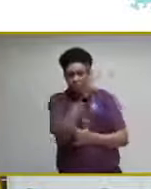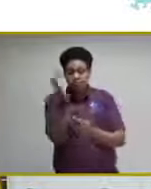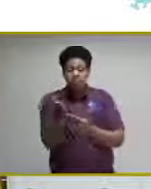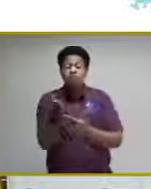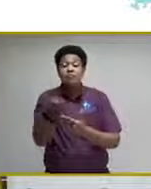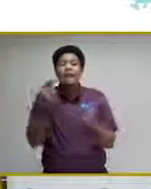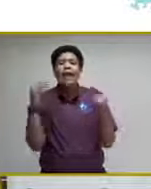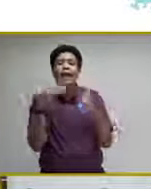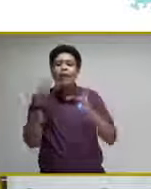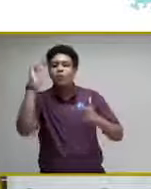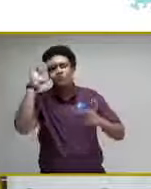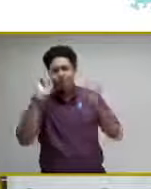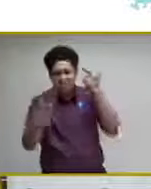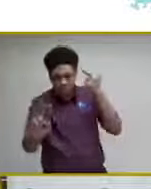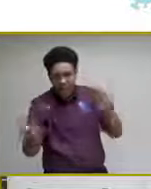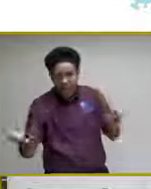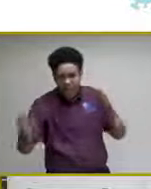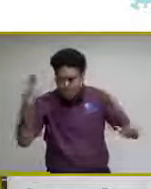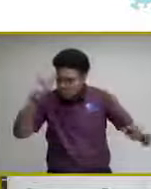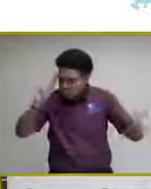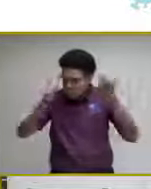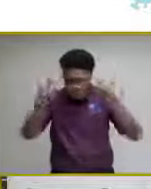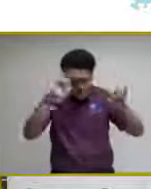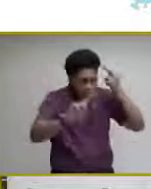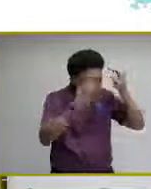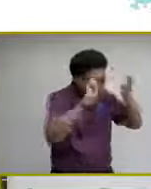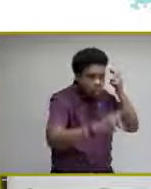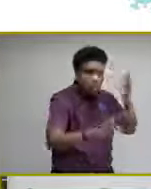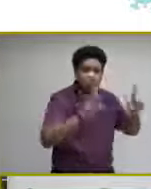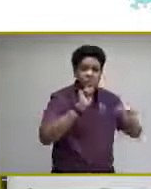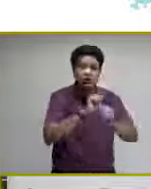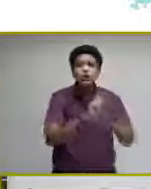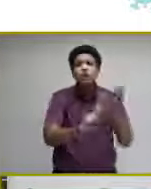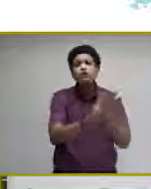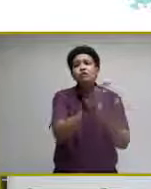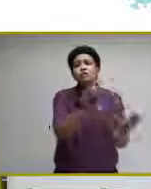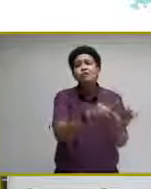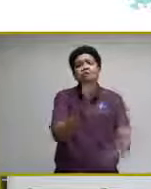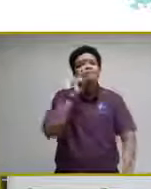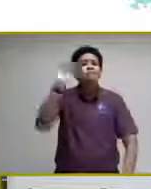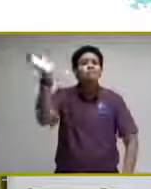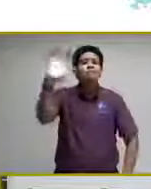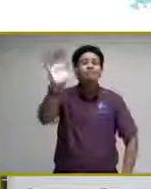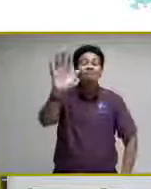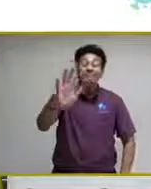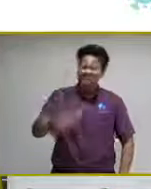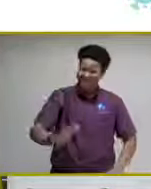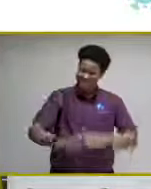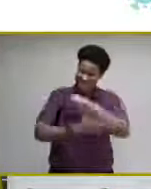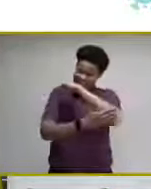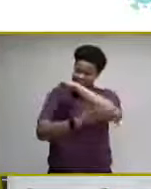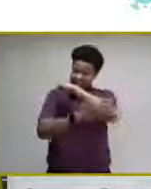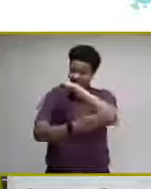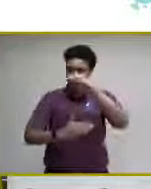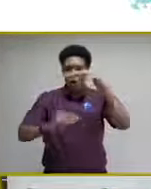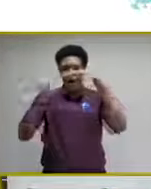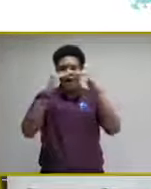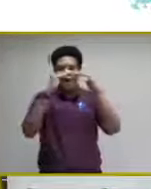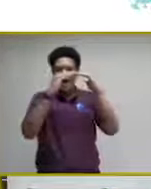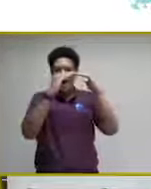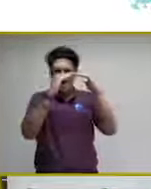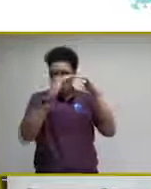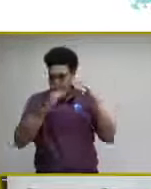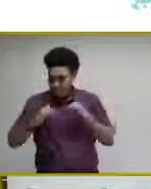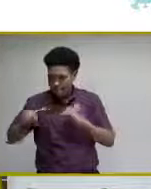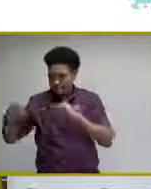equal respect, that is to ensure non-discriminatory practices; national equity, that is to